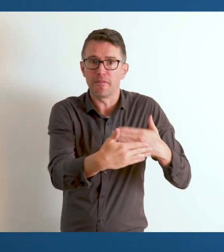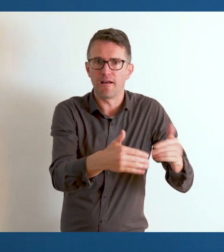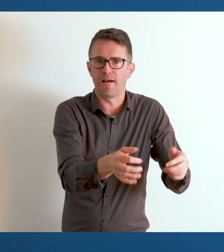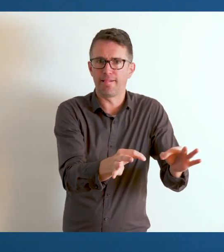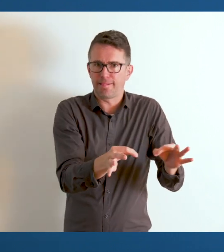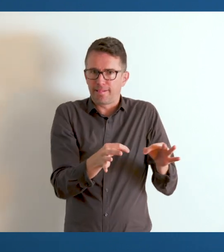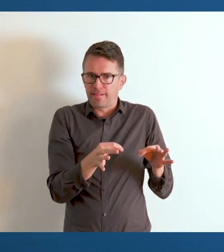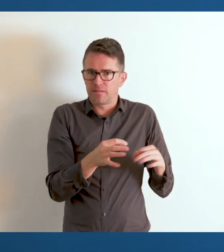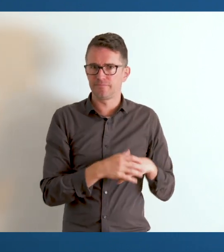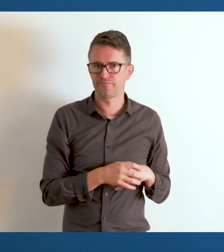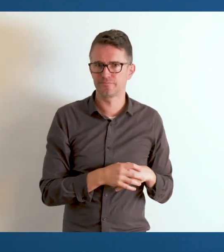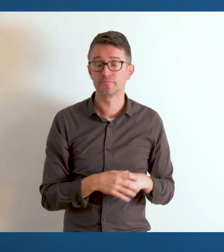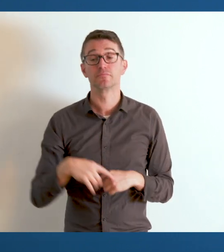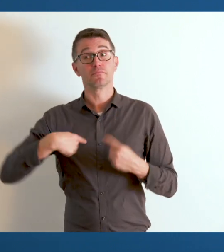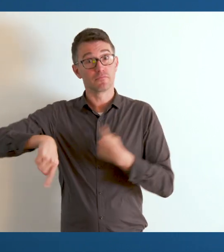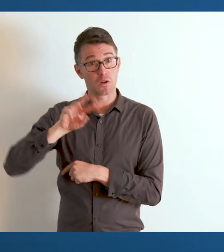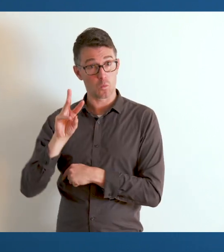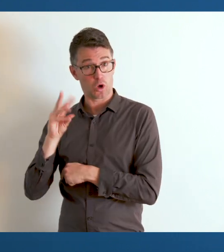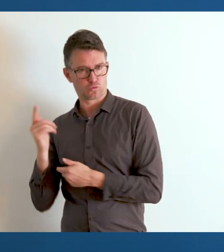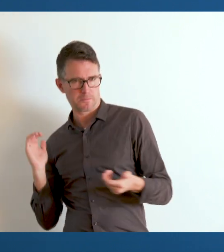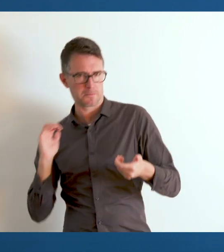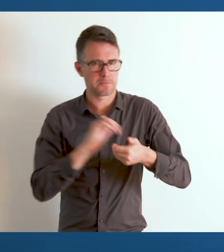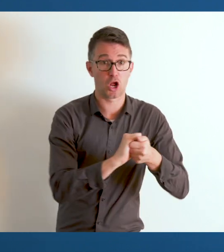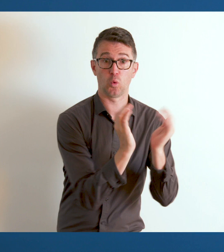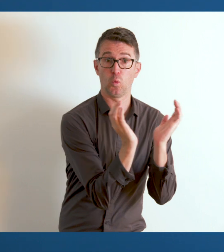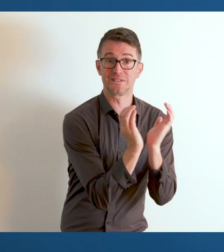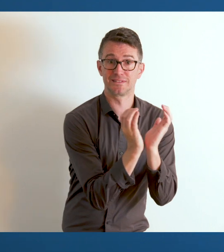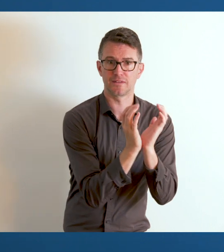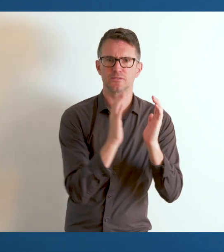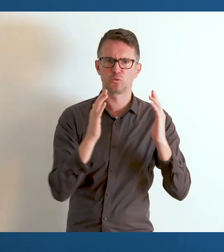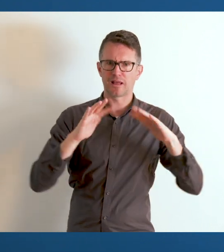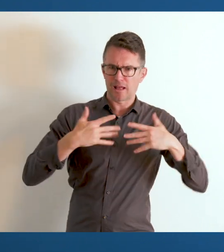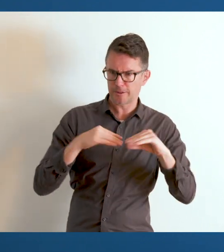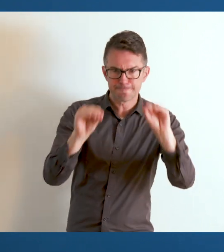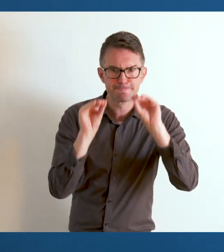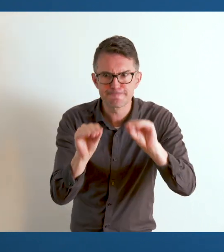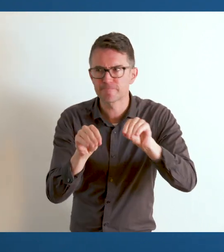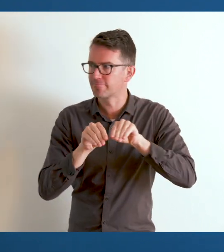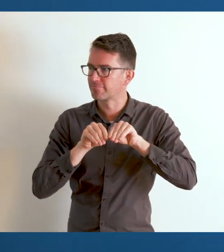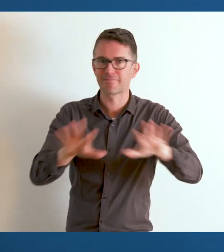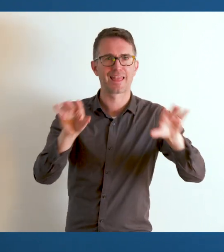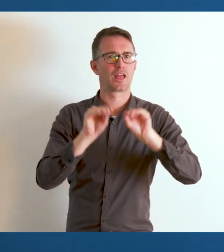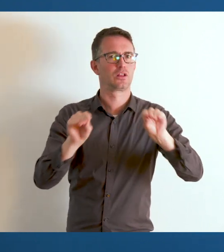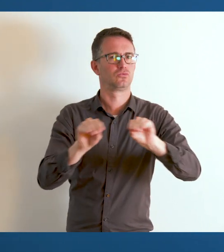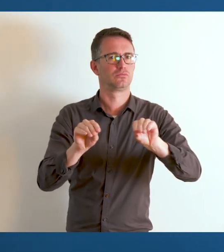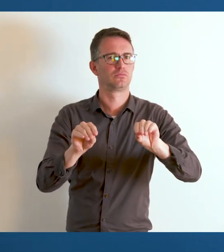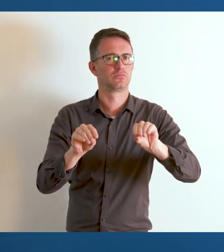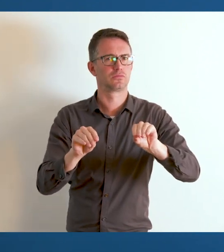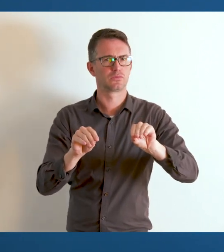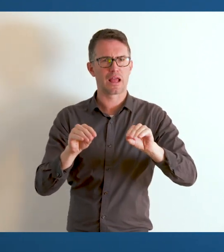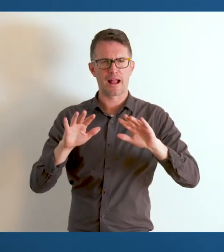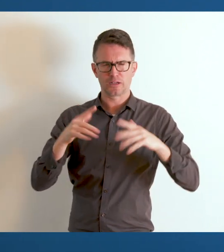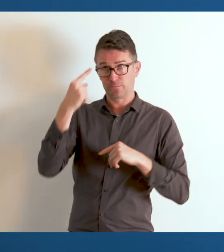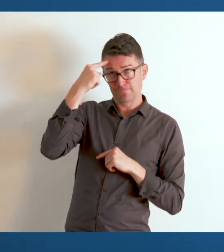We're also partnering with UNICEF to develop a module on inclusive education. Here we go one step further and